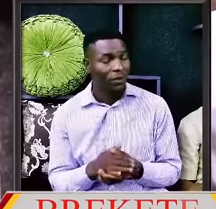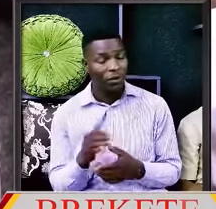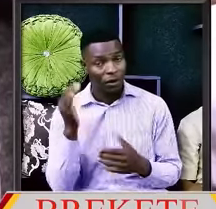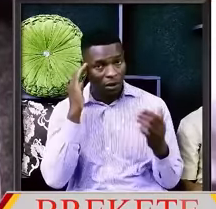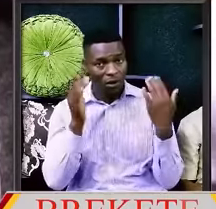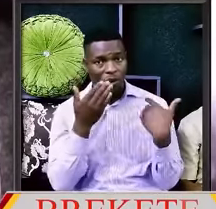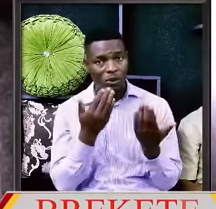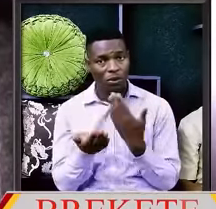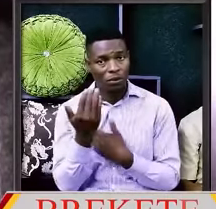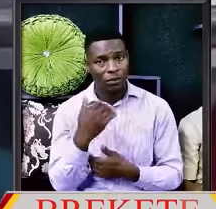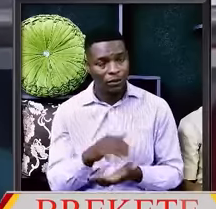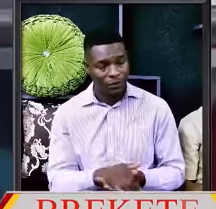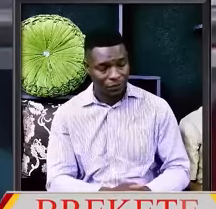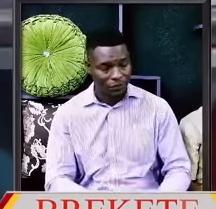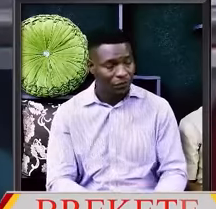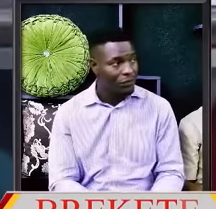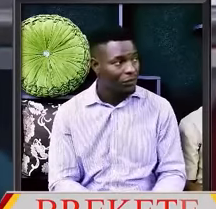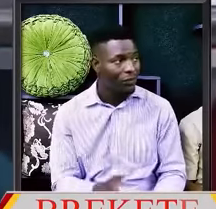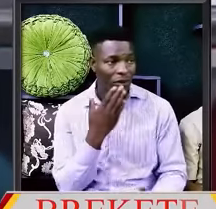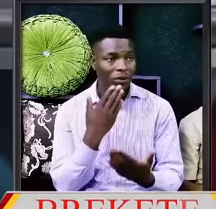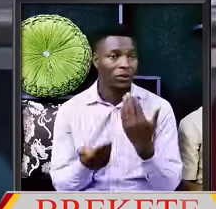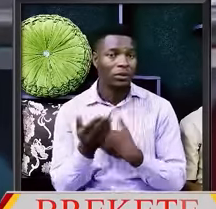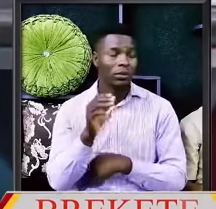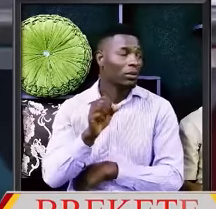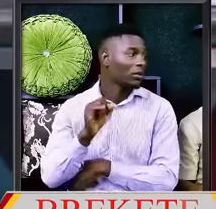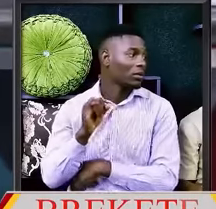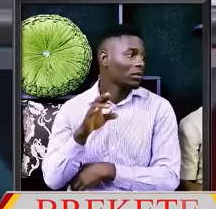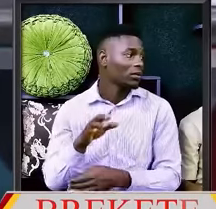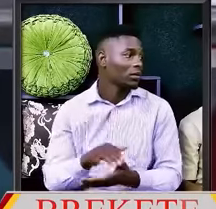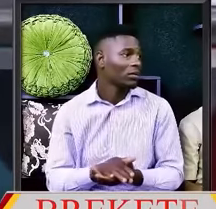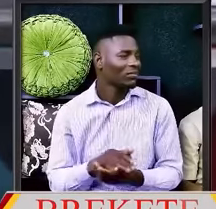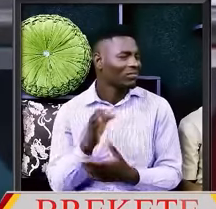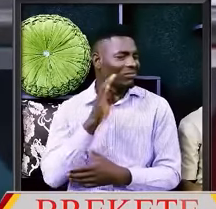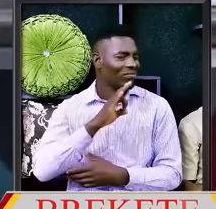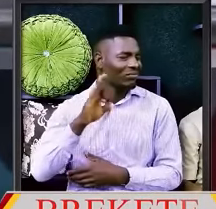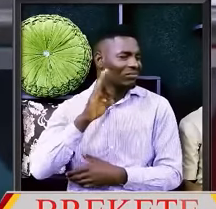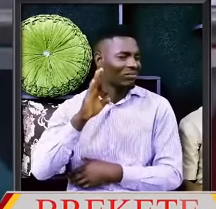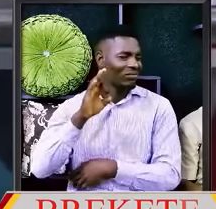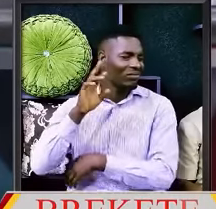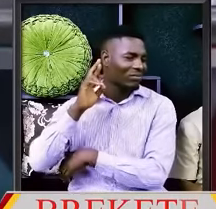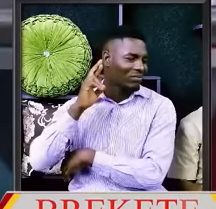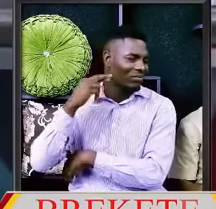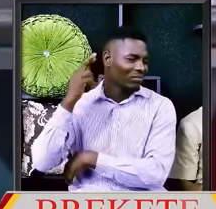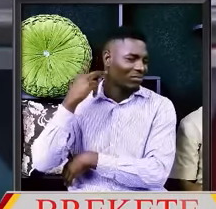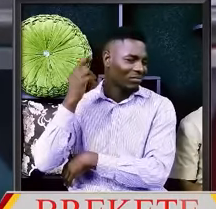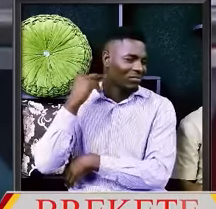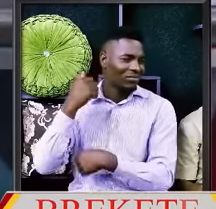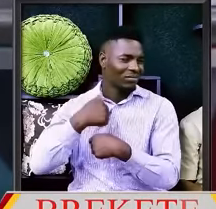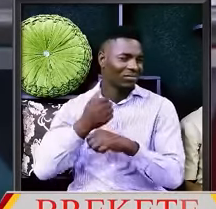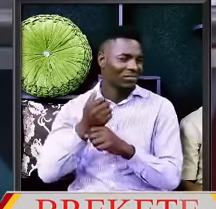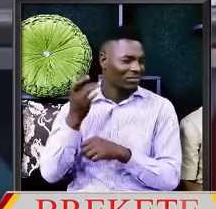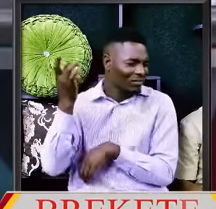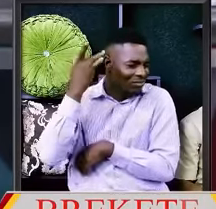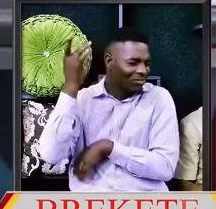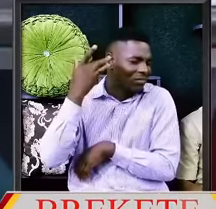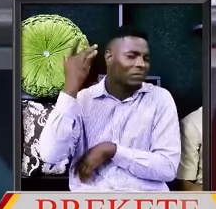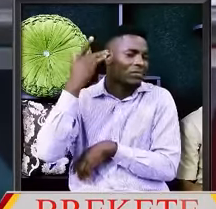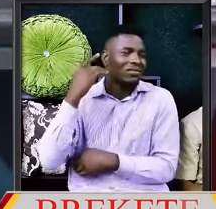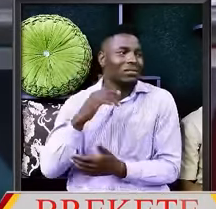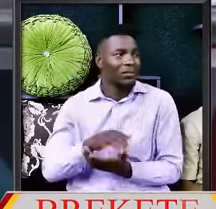Hello, good morning. Good morning, sir. Off that radio, it dey make nyahu nyahu.